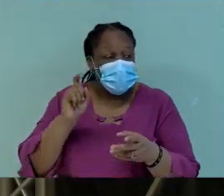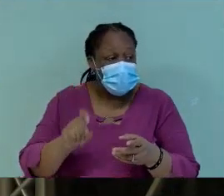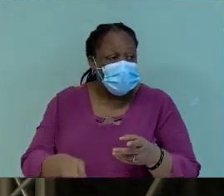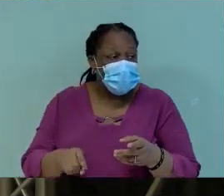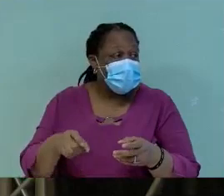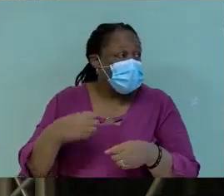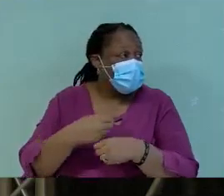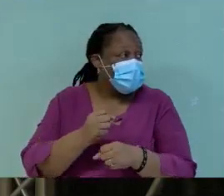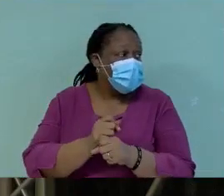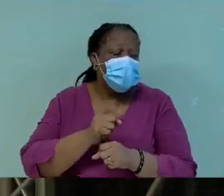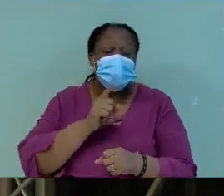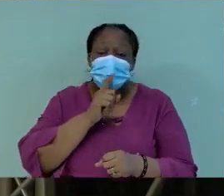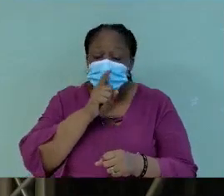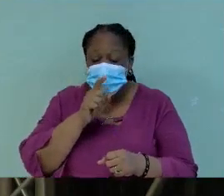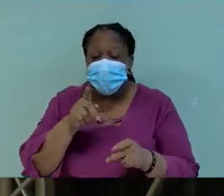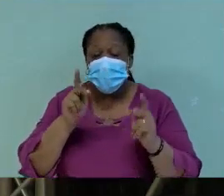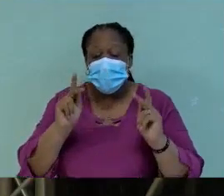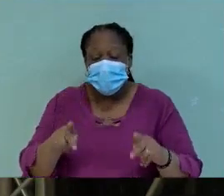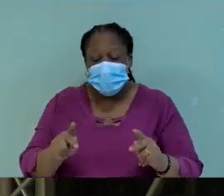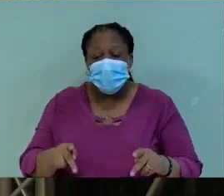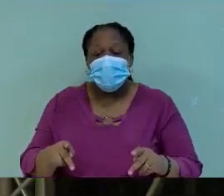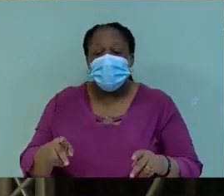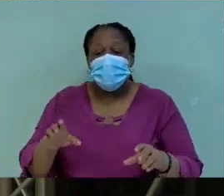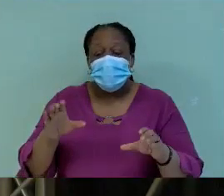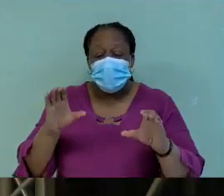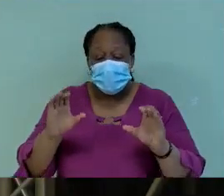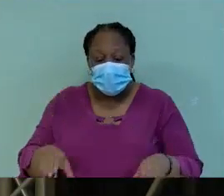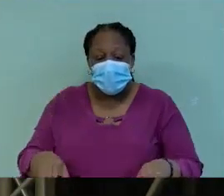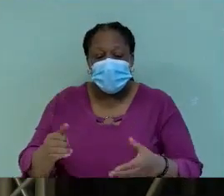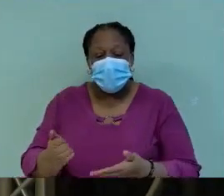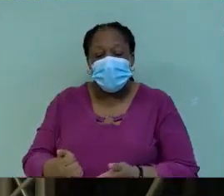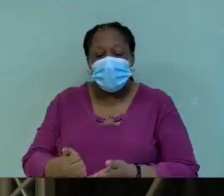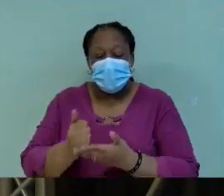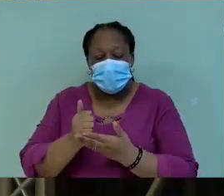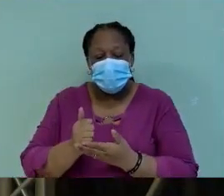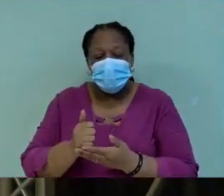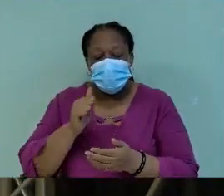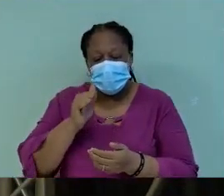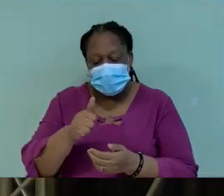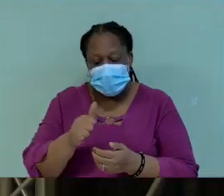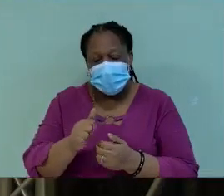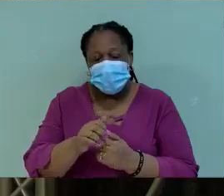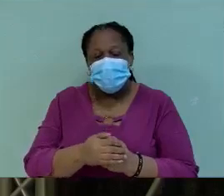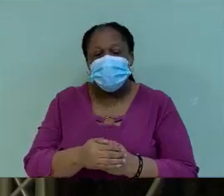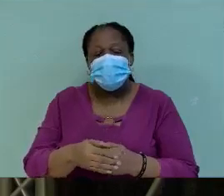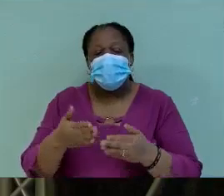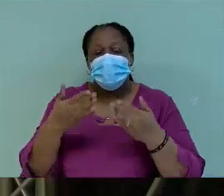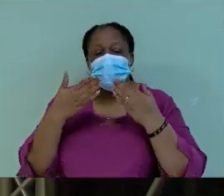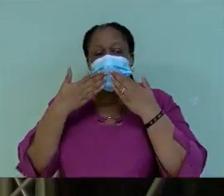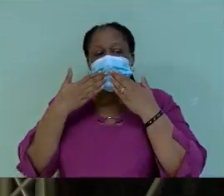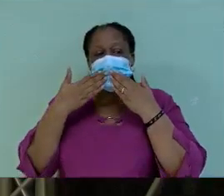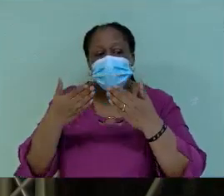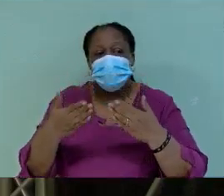and stability, and this we will endeavor to do. Thank you.